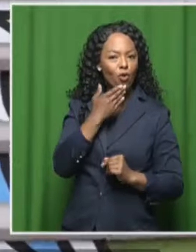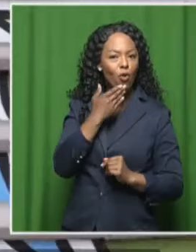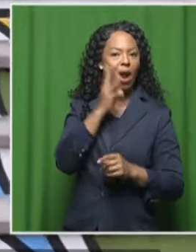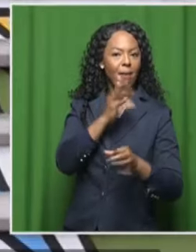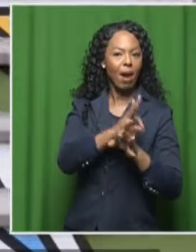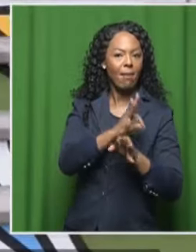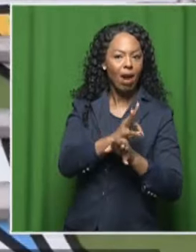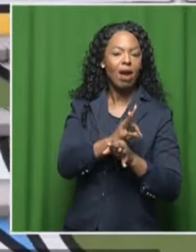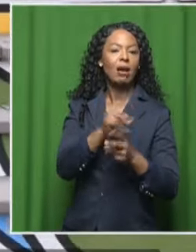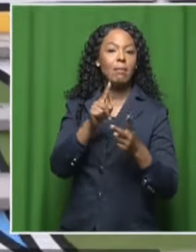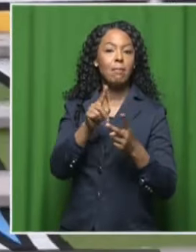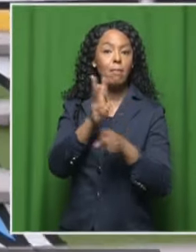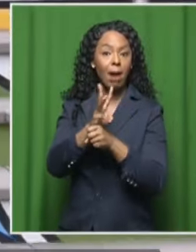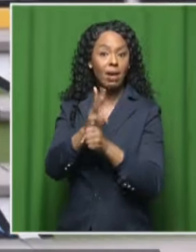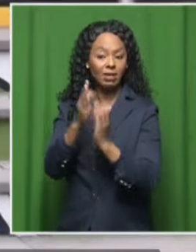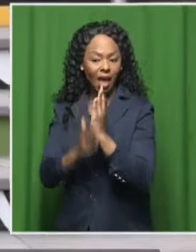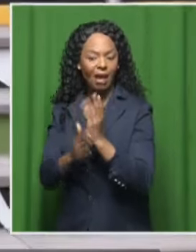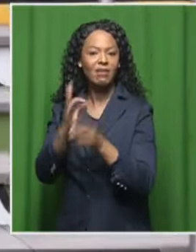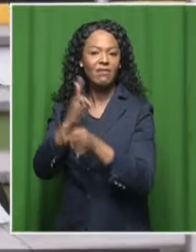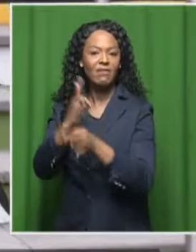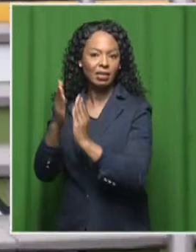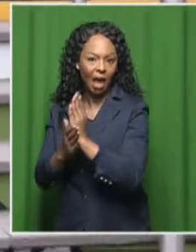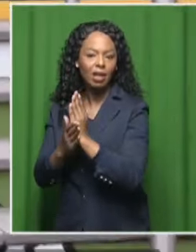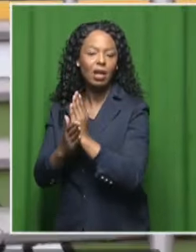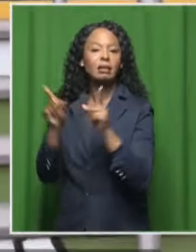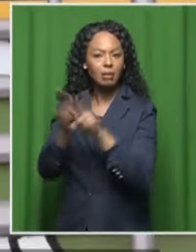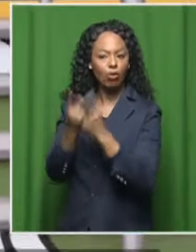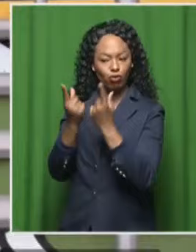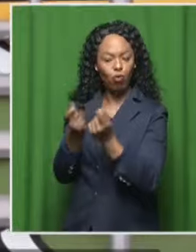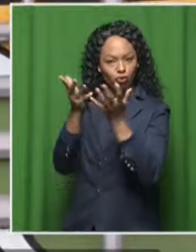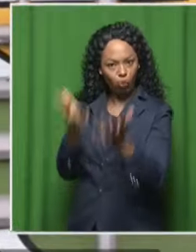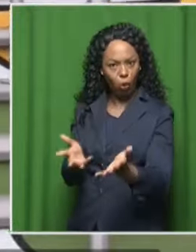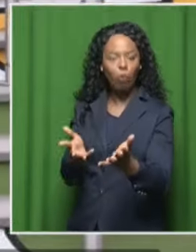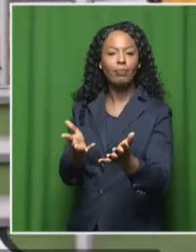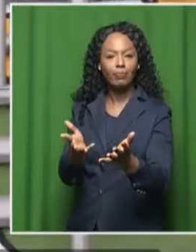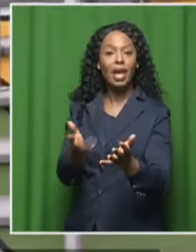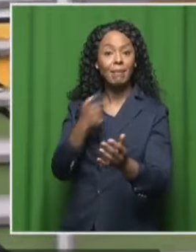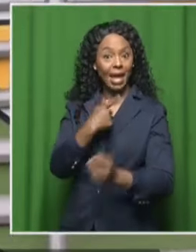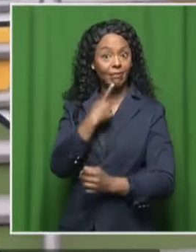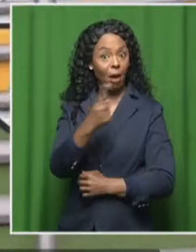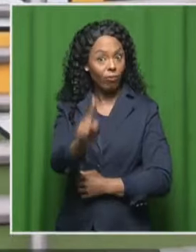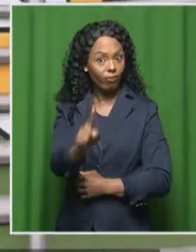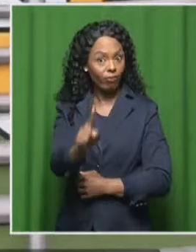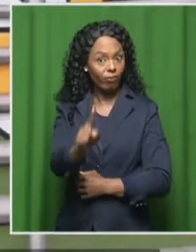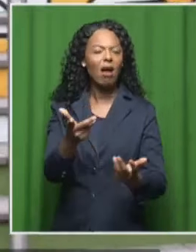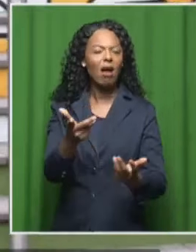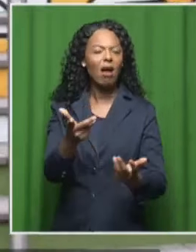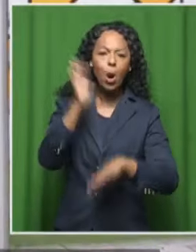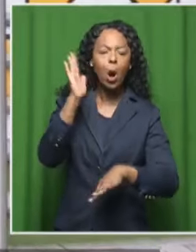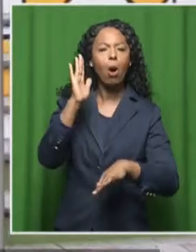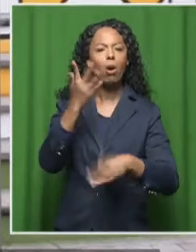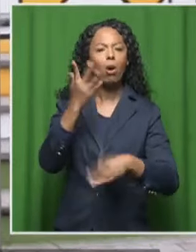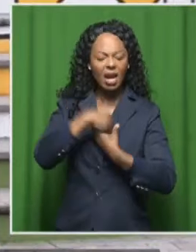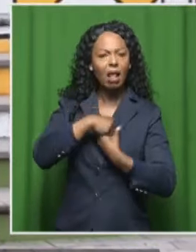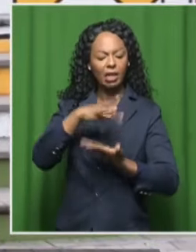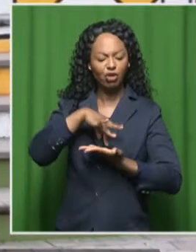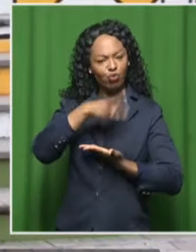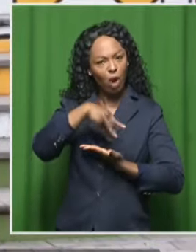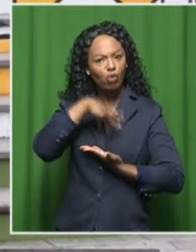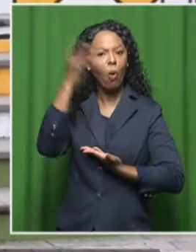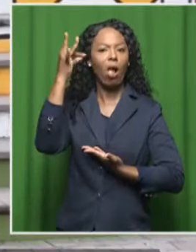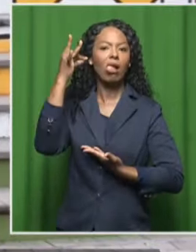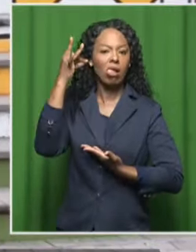side and my mother's side, they were doing the same craft. So then, what I can say, it's more spiritually, it's more